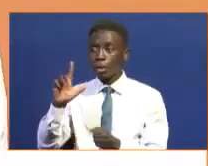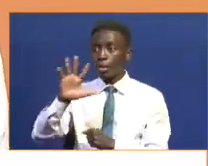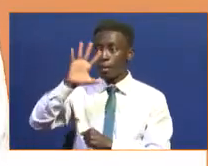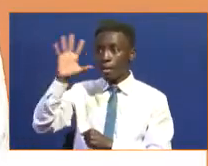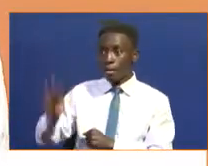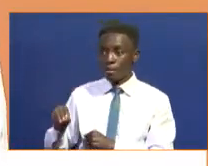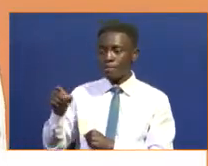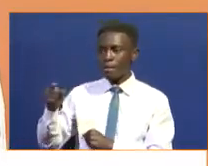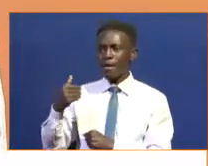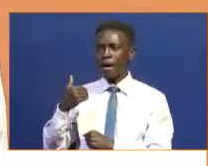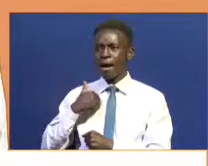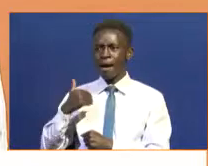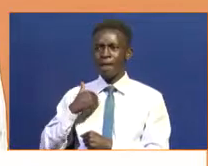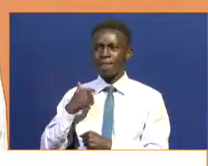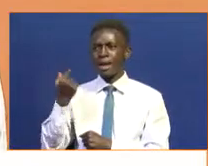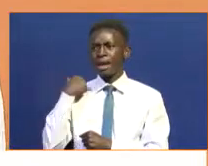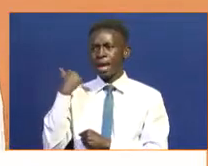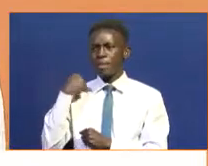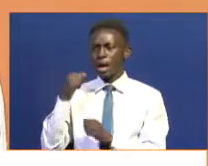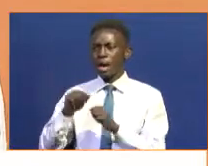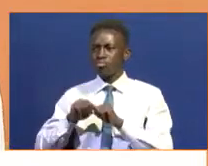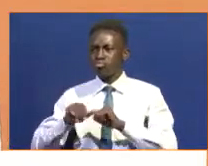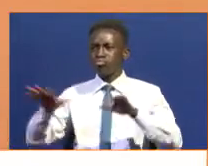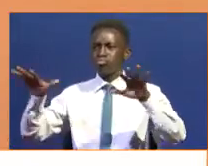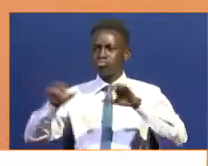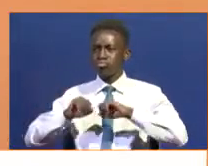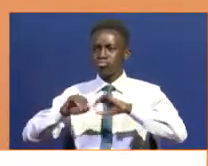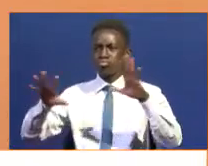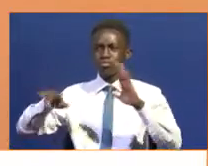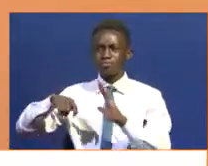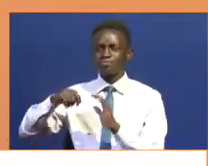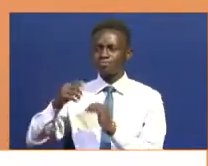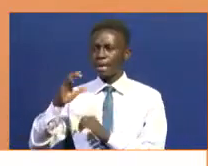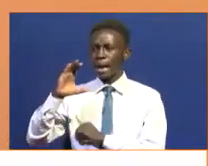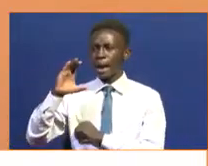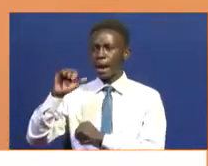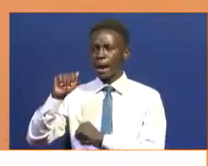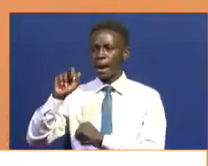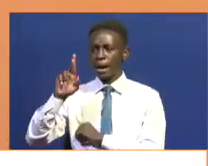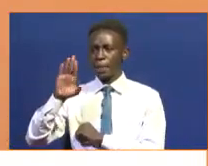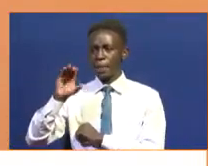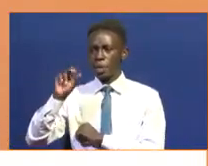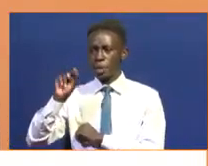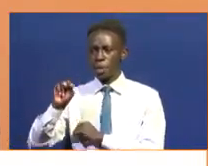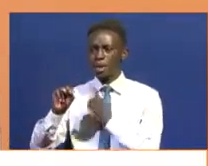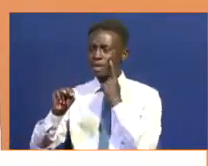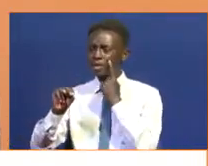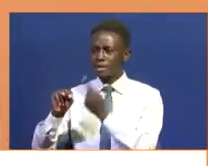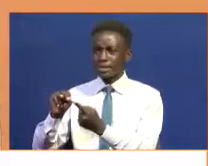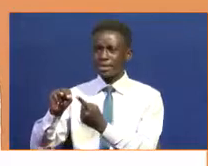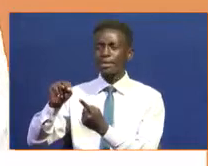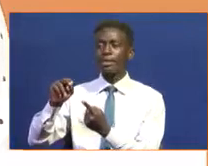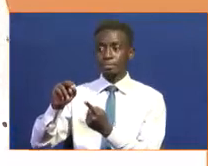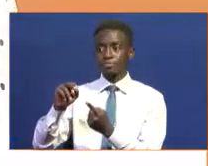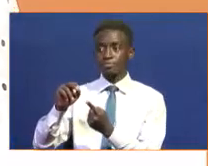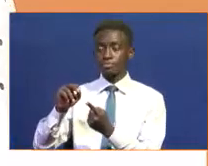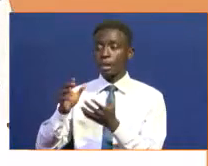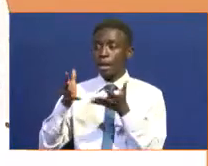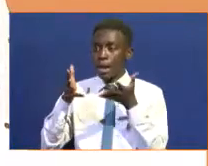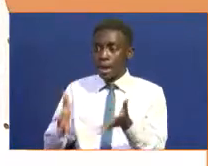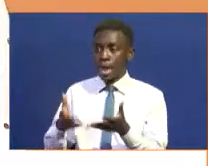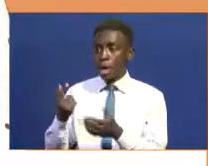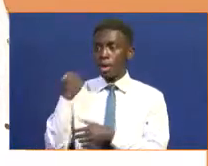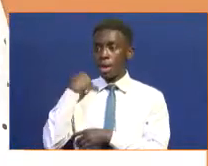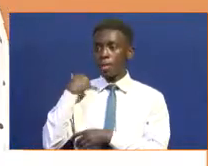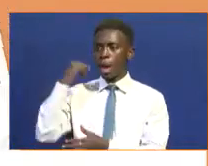emissions. Our terms of production, in terms of industrialization, is very low. And we actually have the